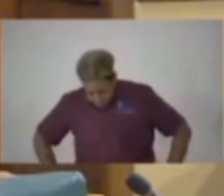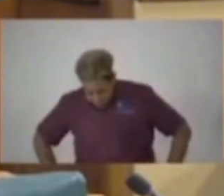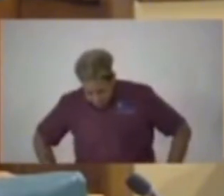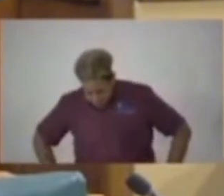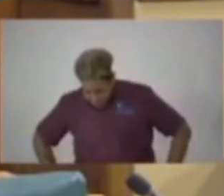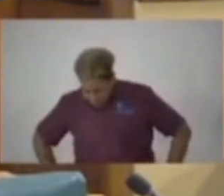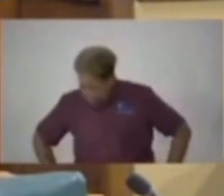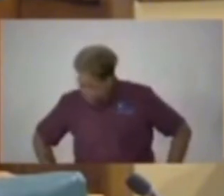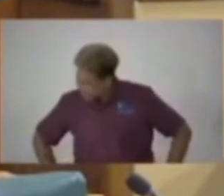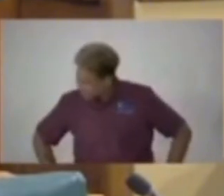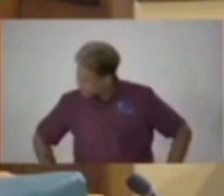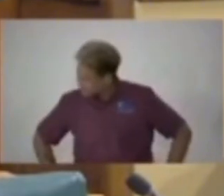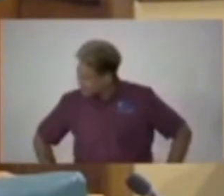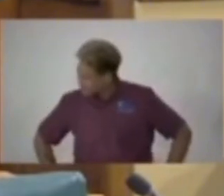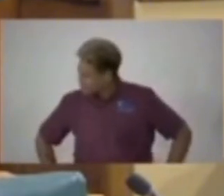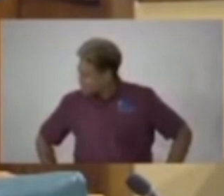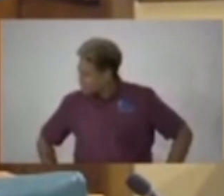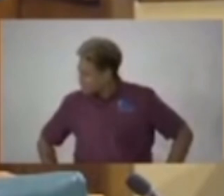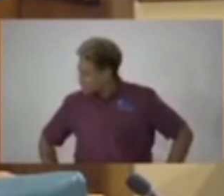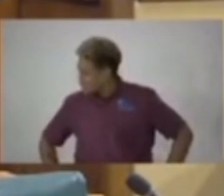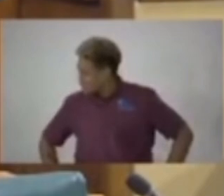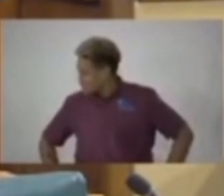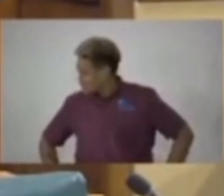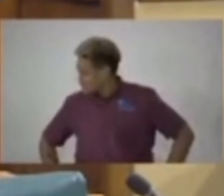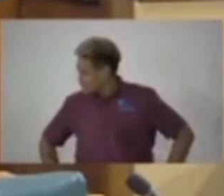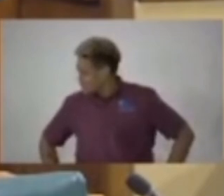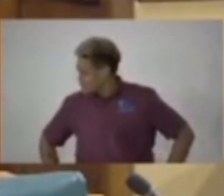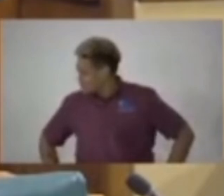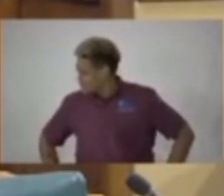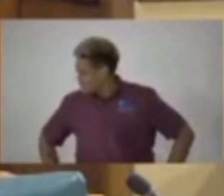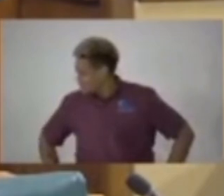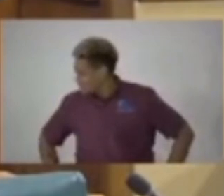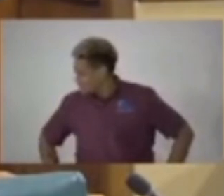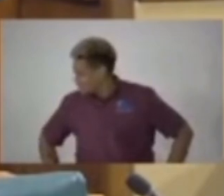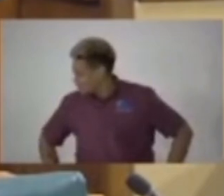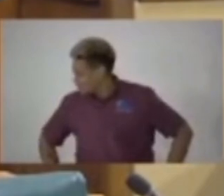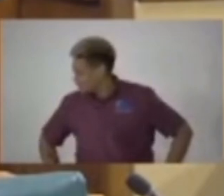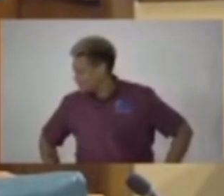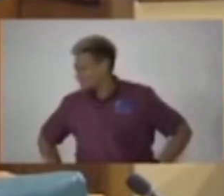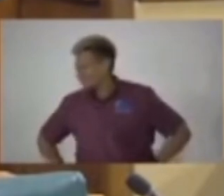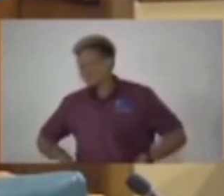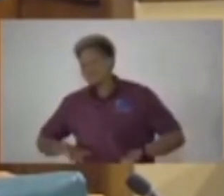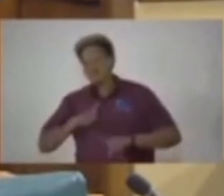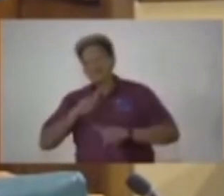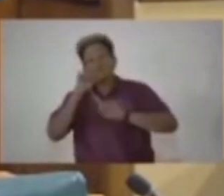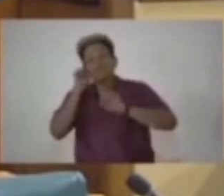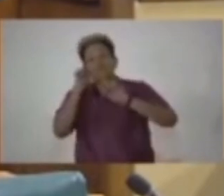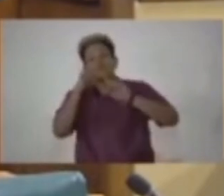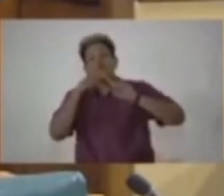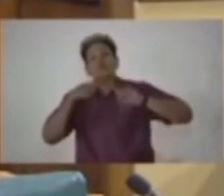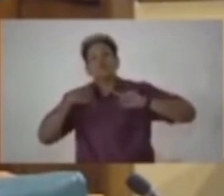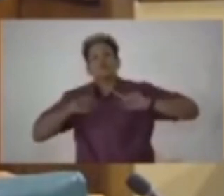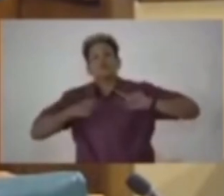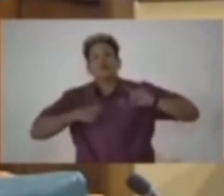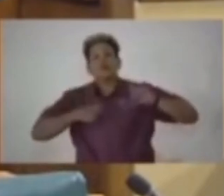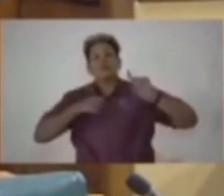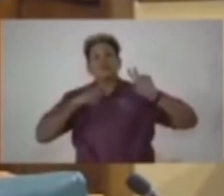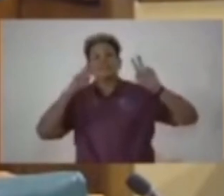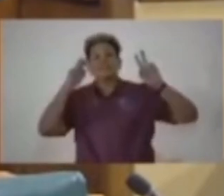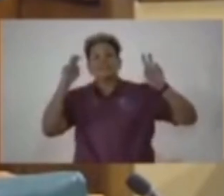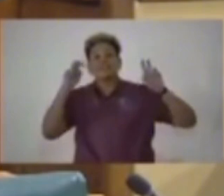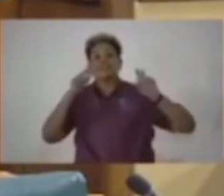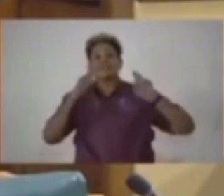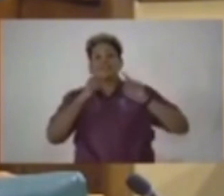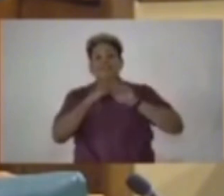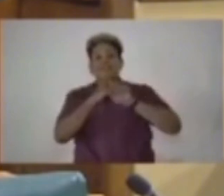to Parliament to hear the report. Failing that, we are not going to come back to this House